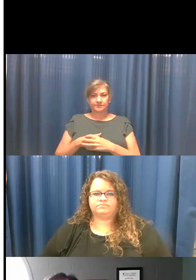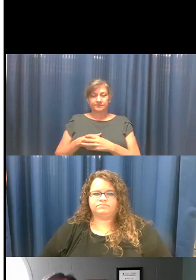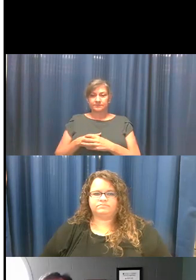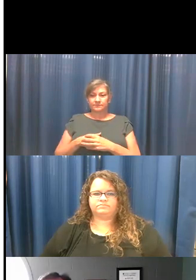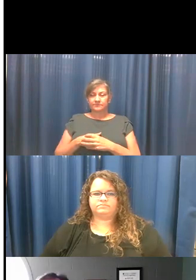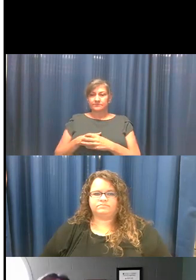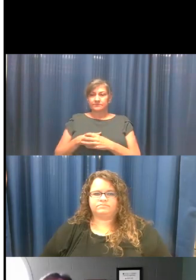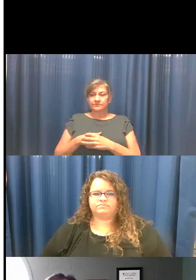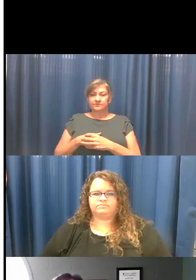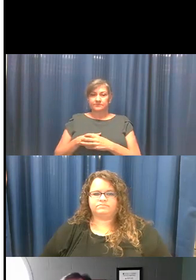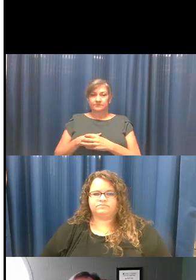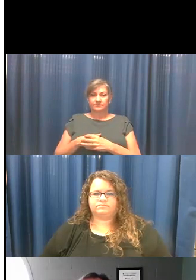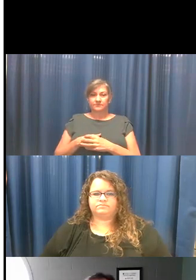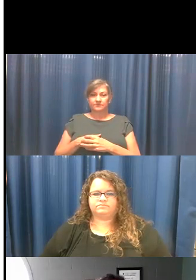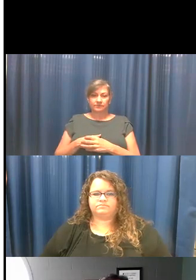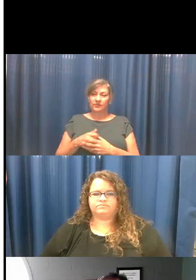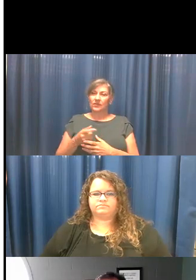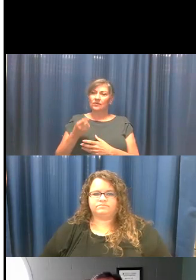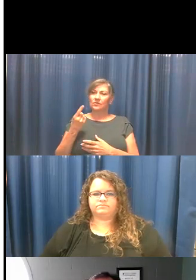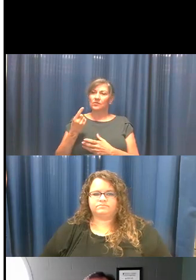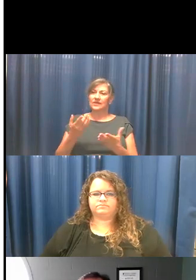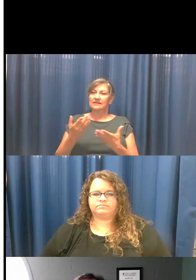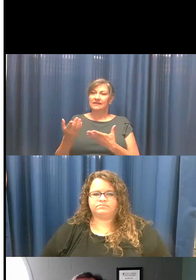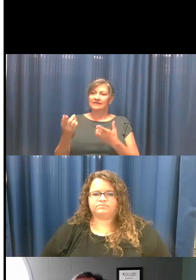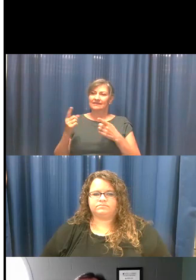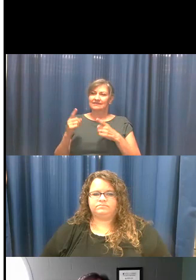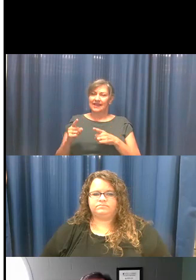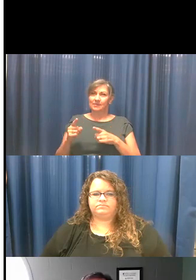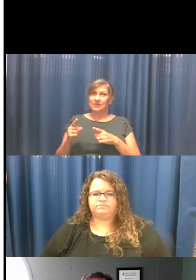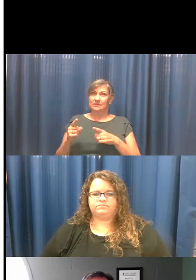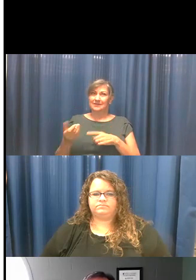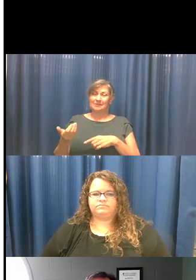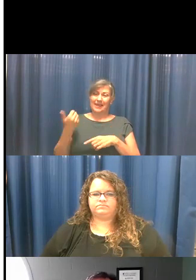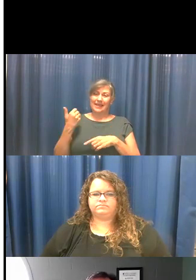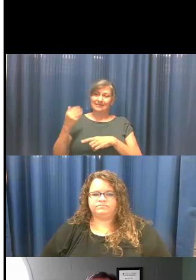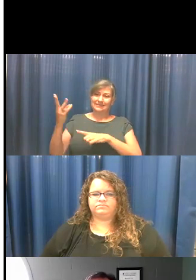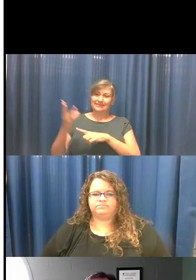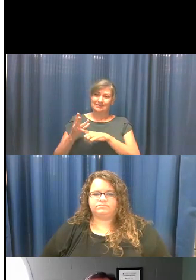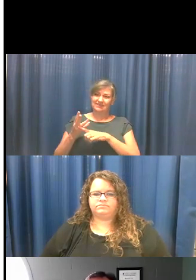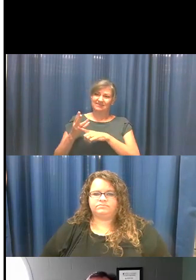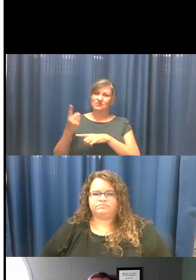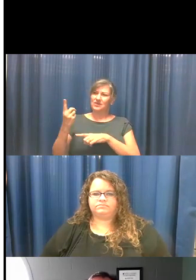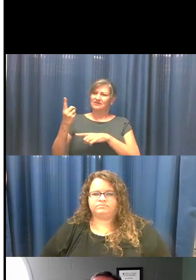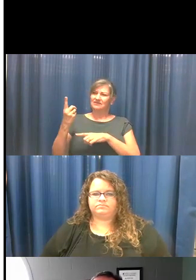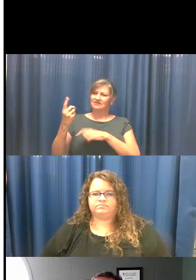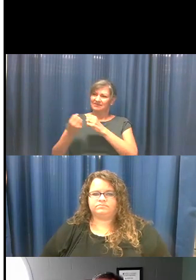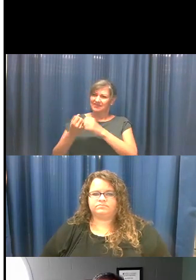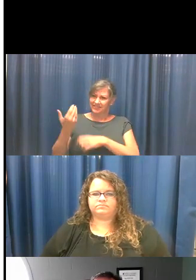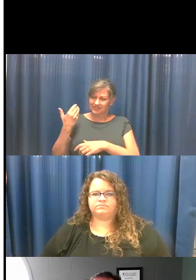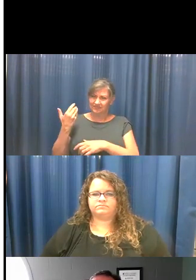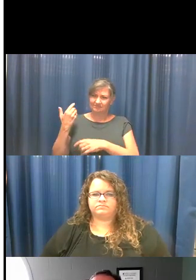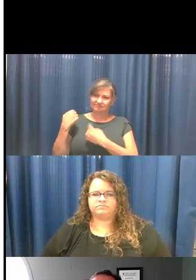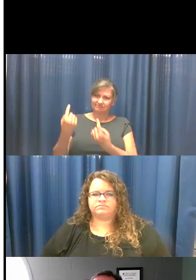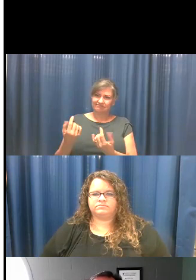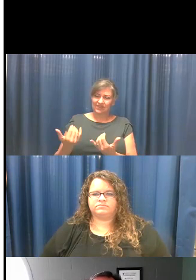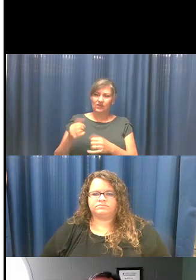One of the things that has occurred over the last 6 months to a year is that we've been working